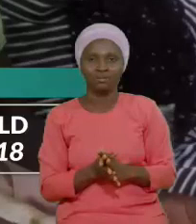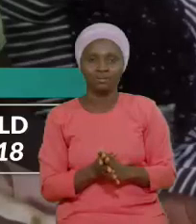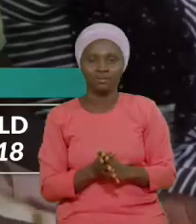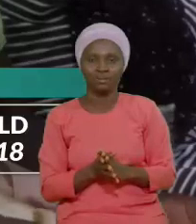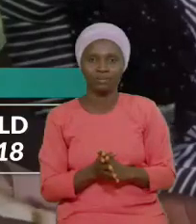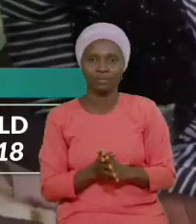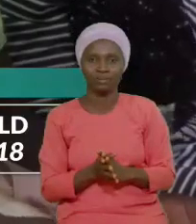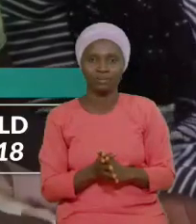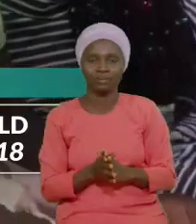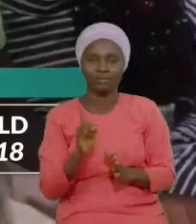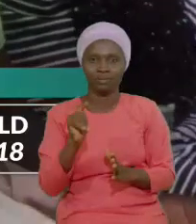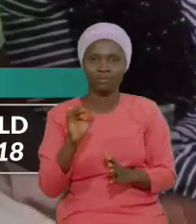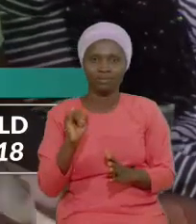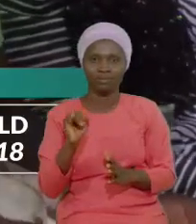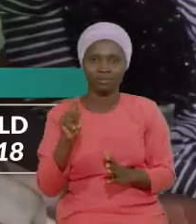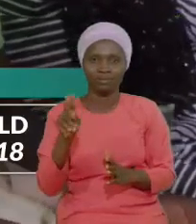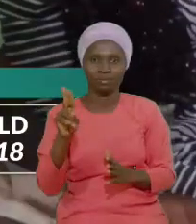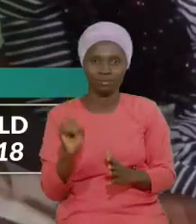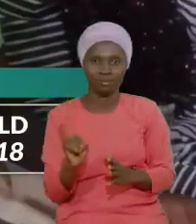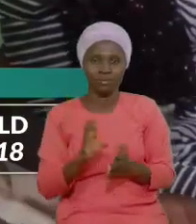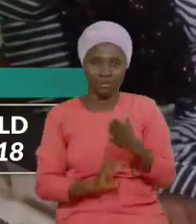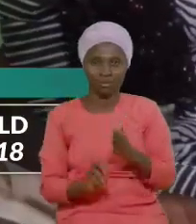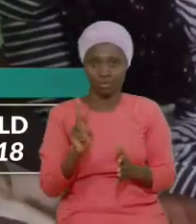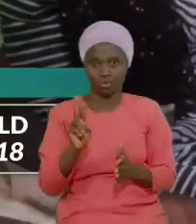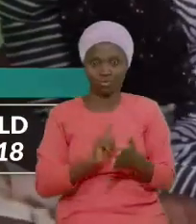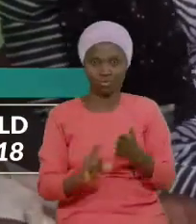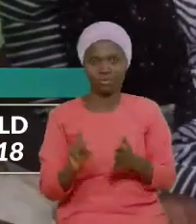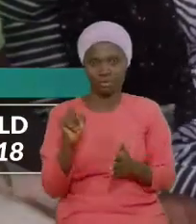Titus chapter 2, reading from verse 11.